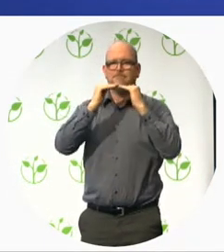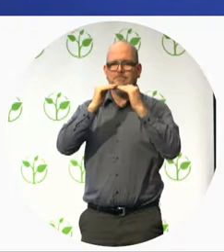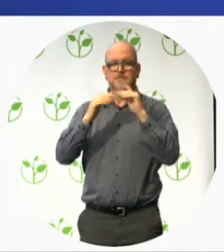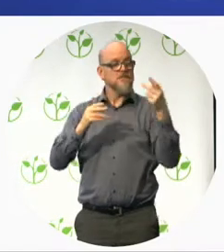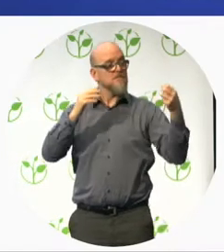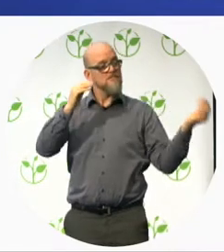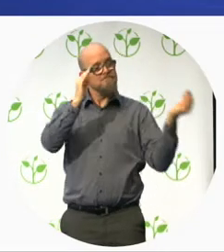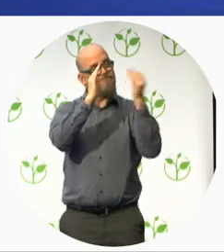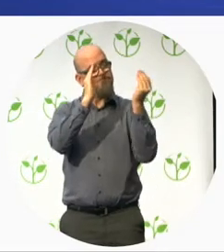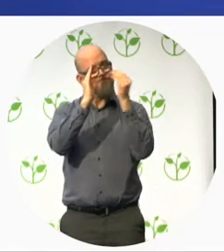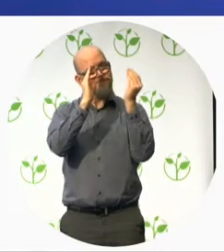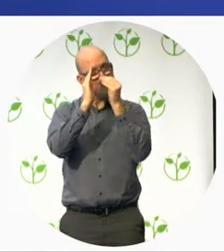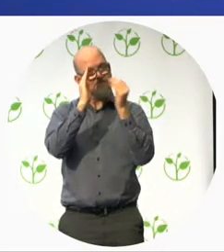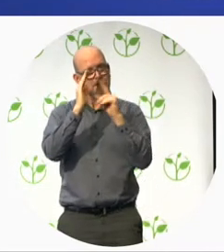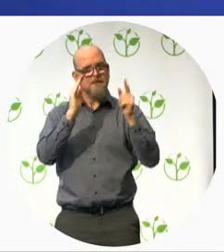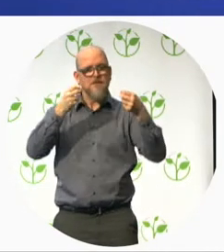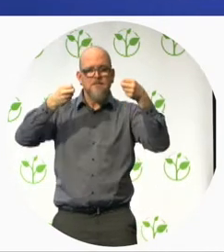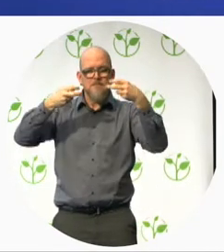officially established until